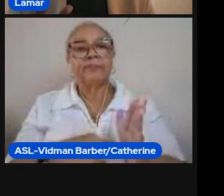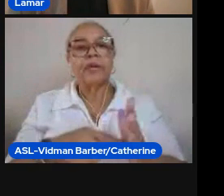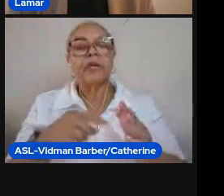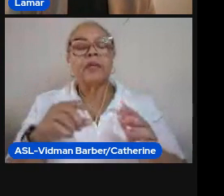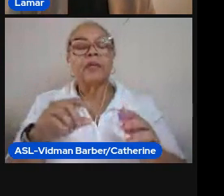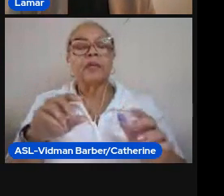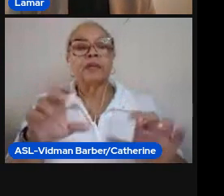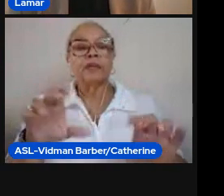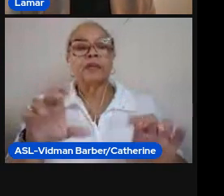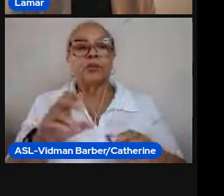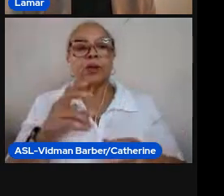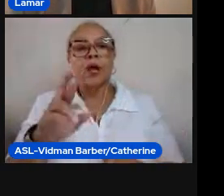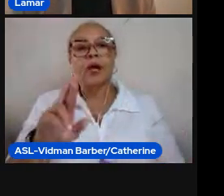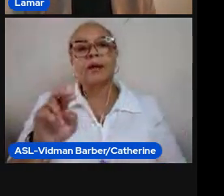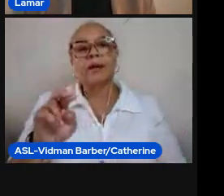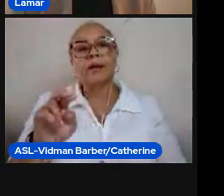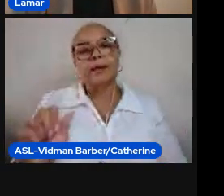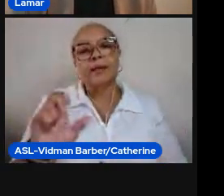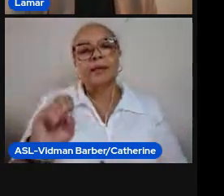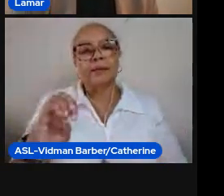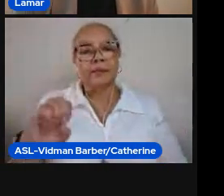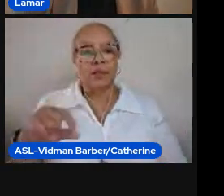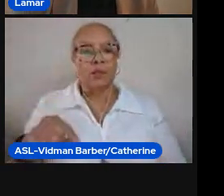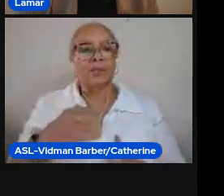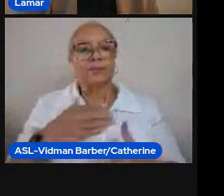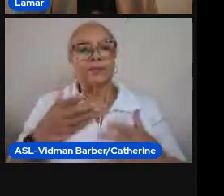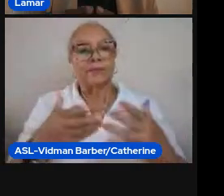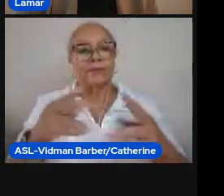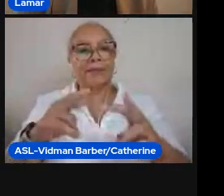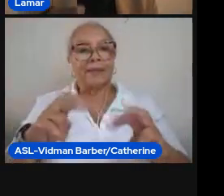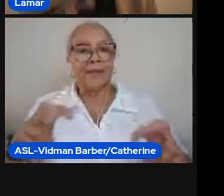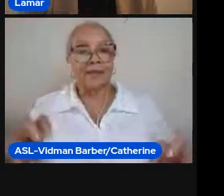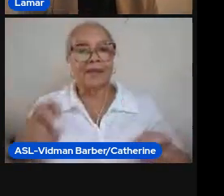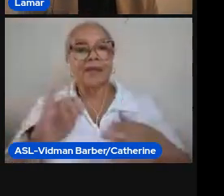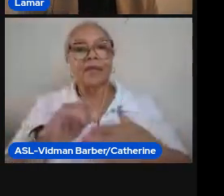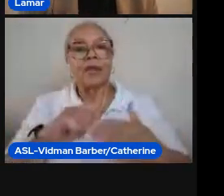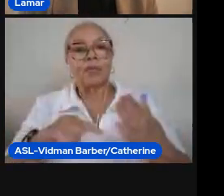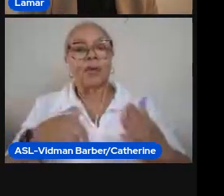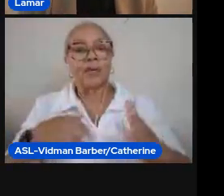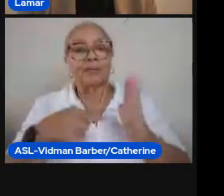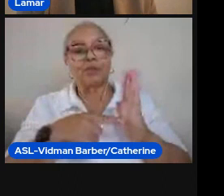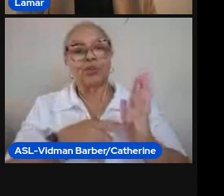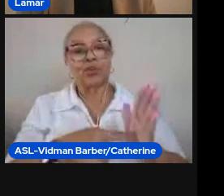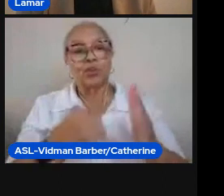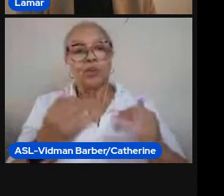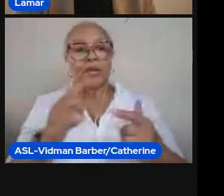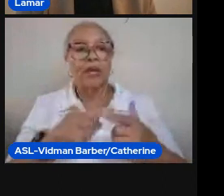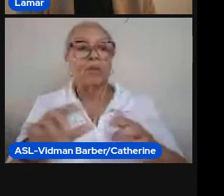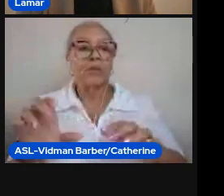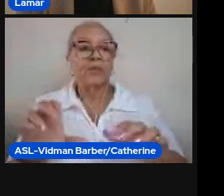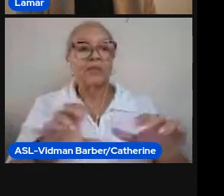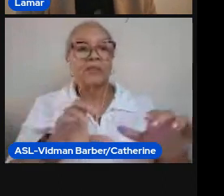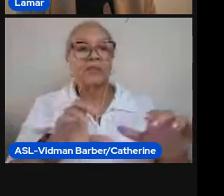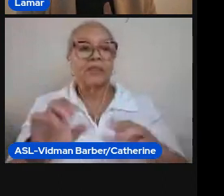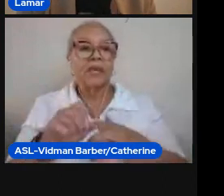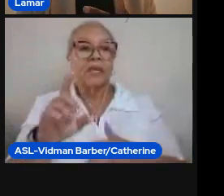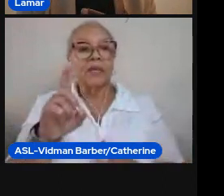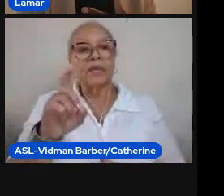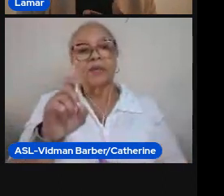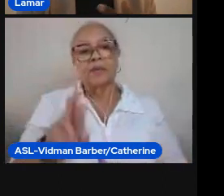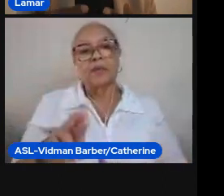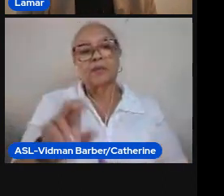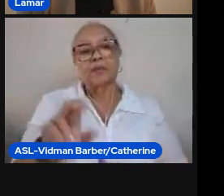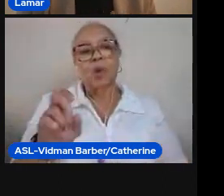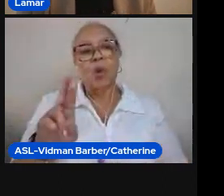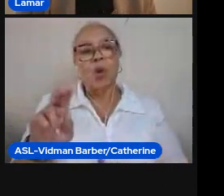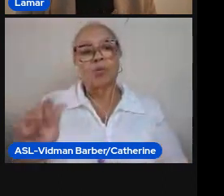an RNA-seq analysis. Now, the work that I'm showing you here was conducted by Dr. Laura Cook, and